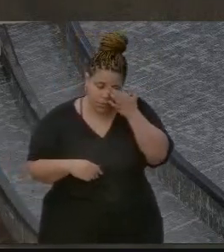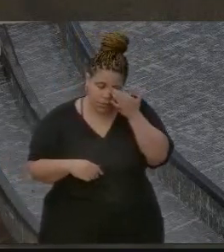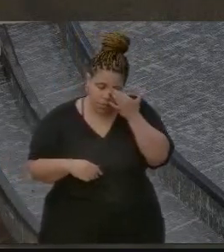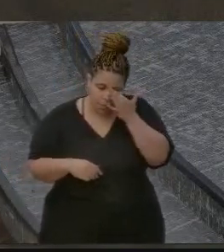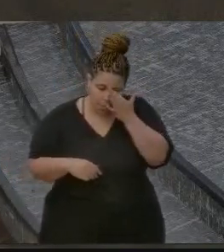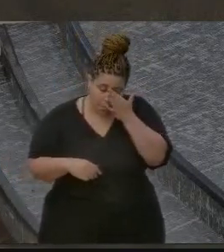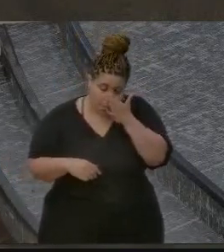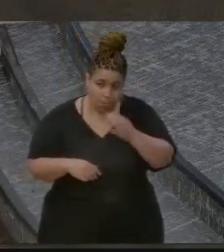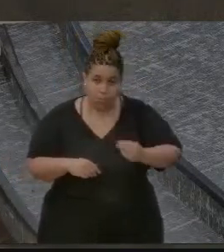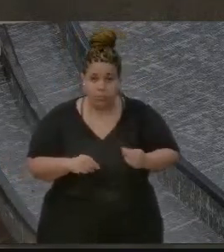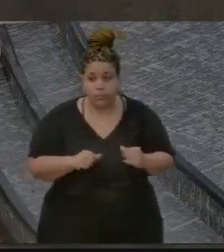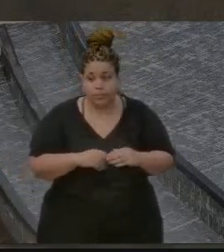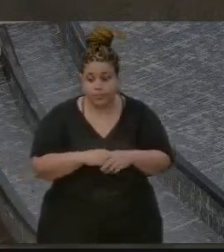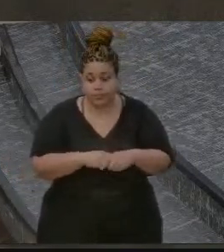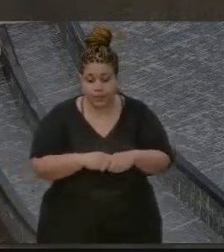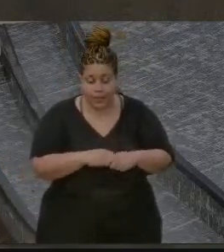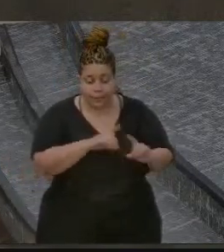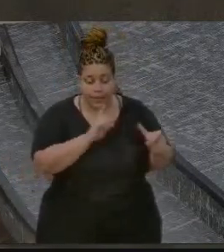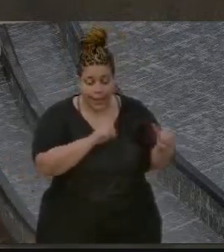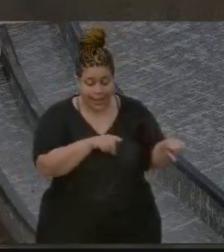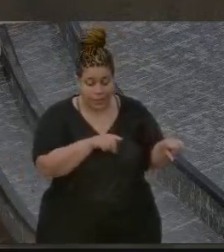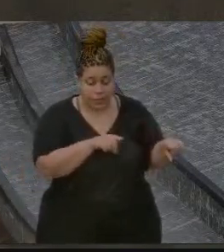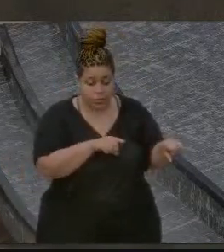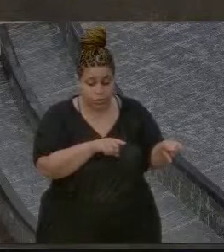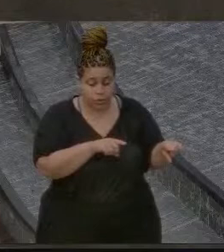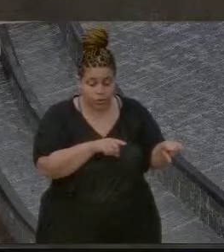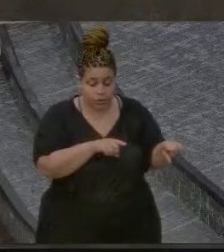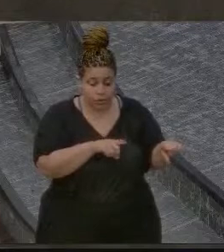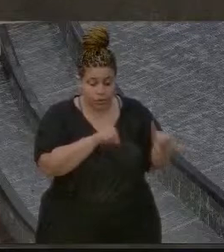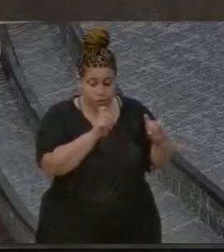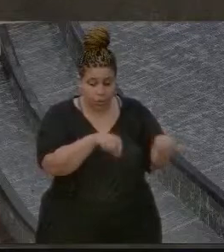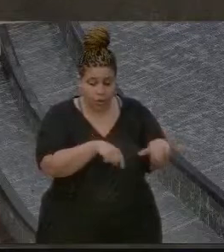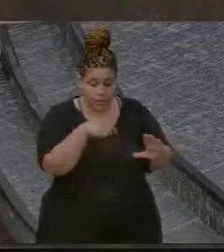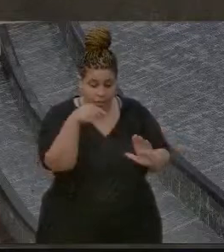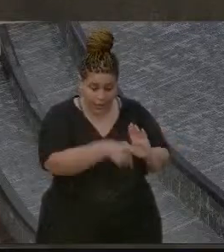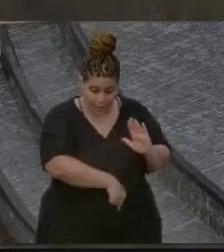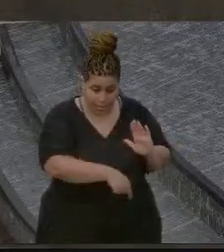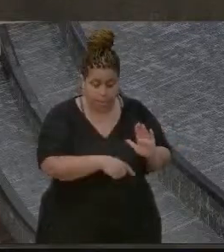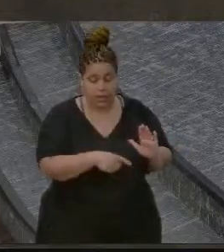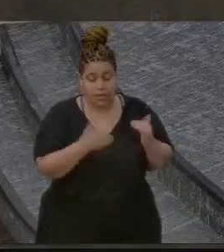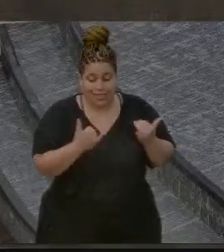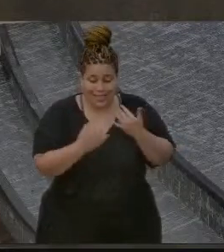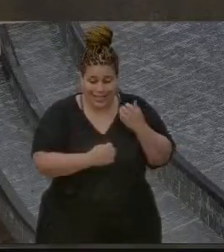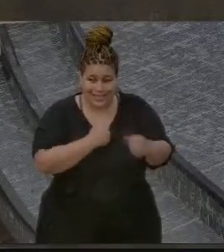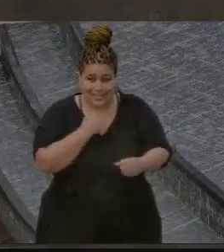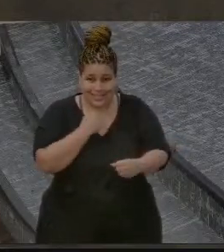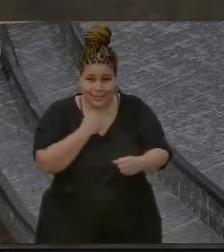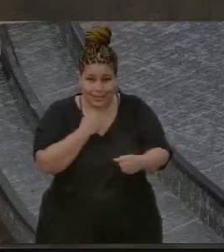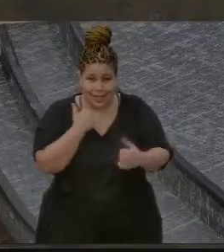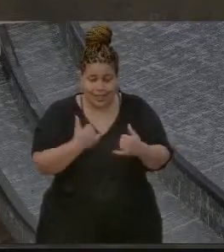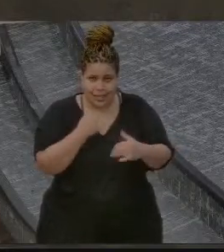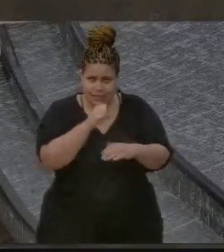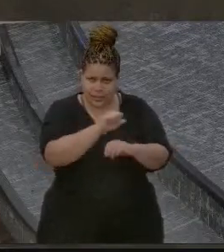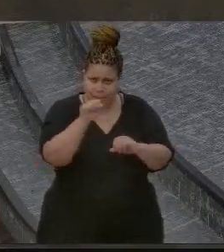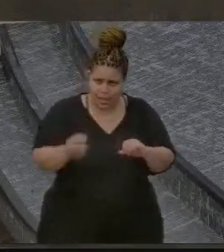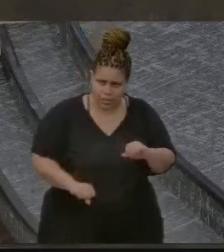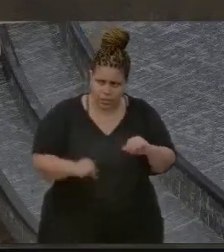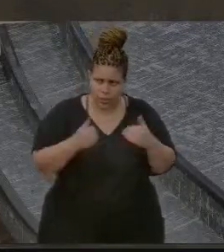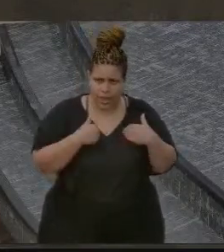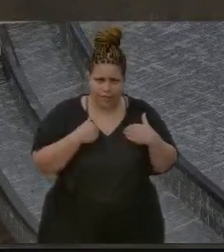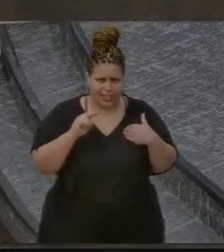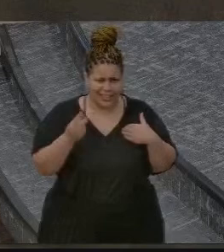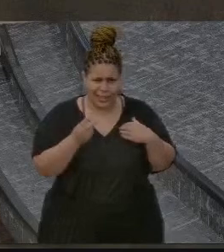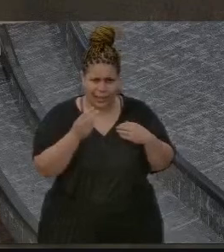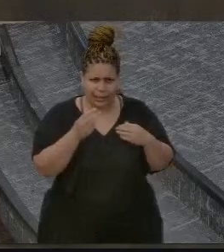So I'm going to answer that question further. So that's for this semester. They have a second deadline of January 13th